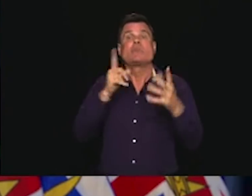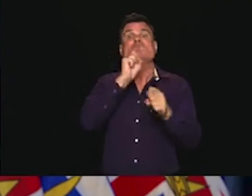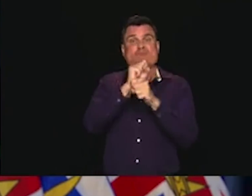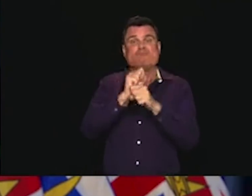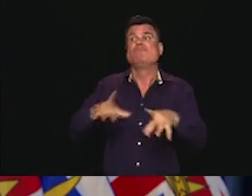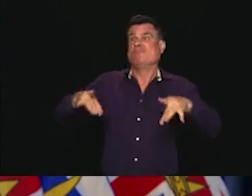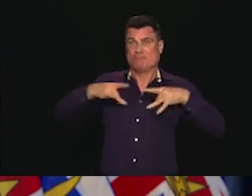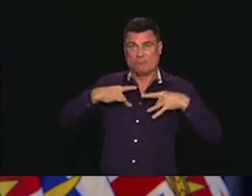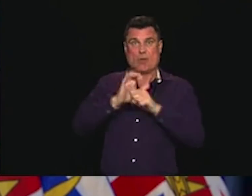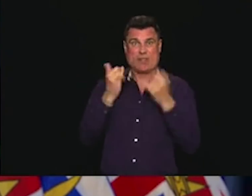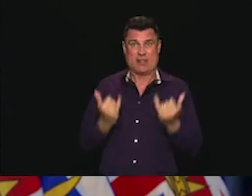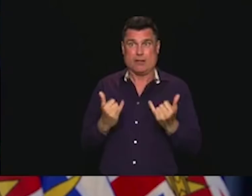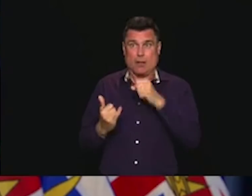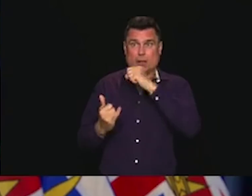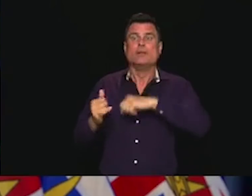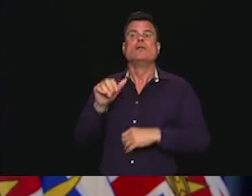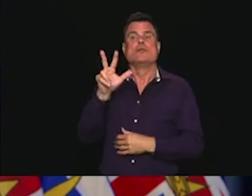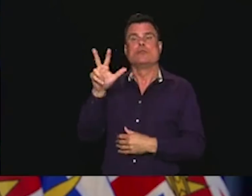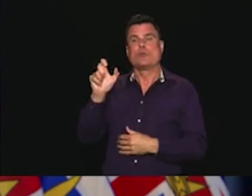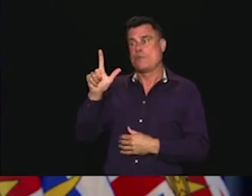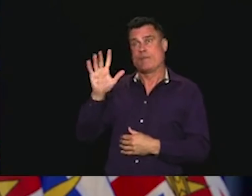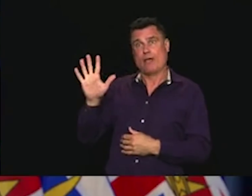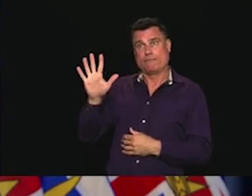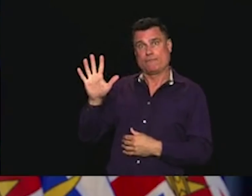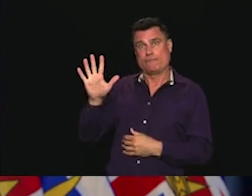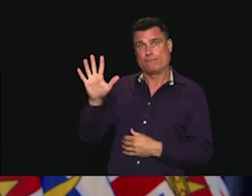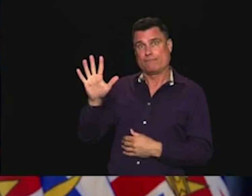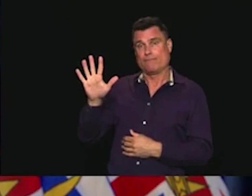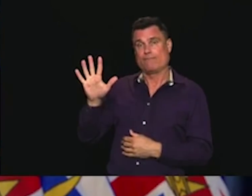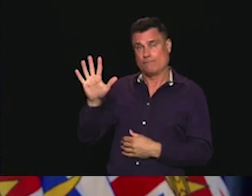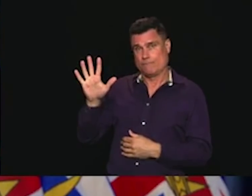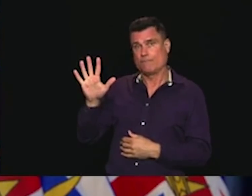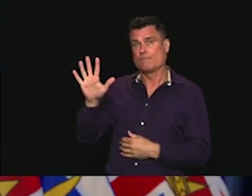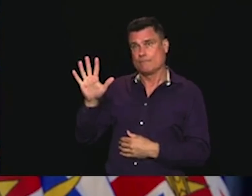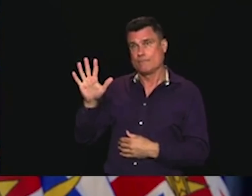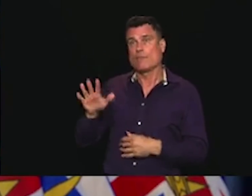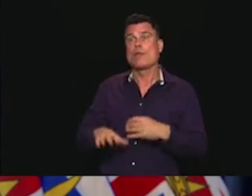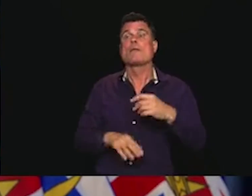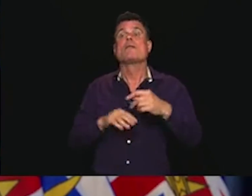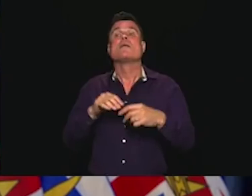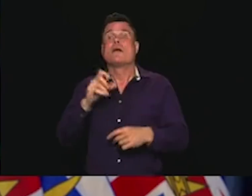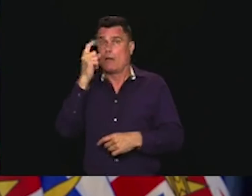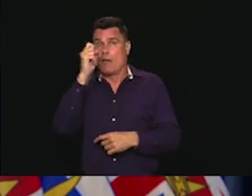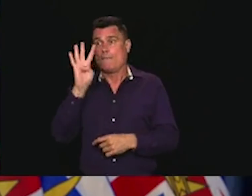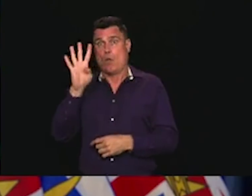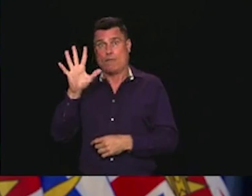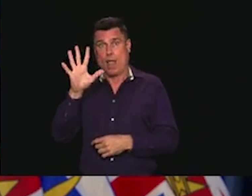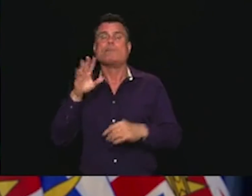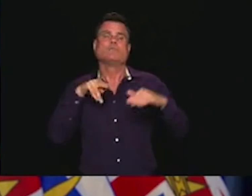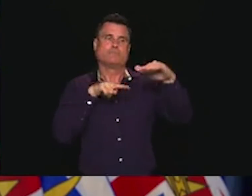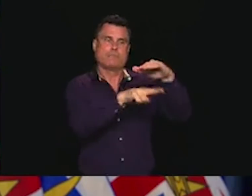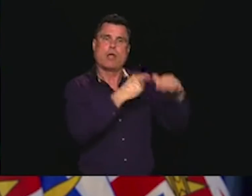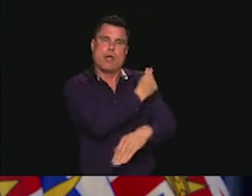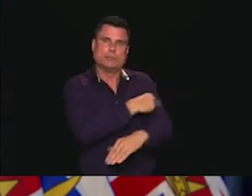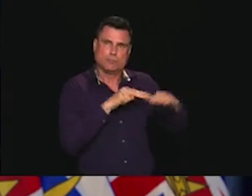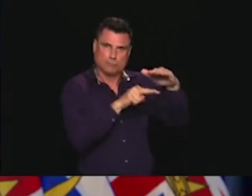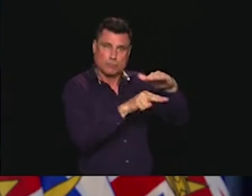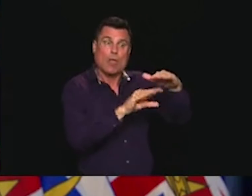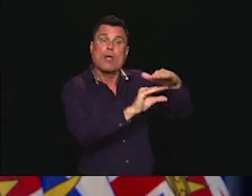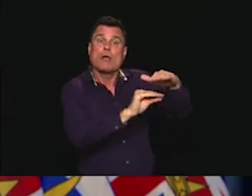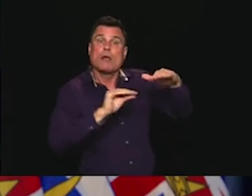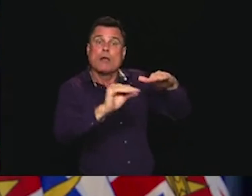those outbreaks, bringing our total to 326 residents who have been affected and 203